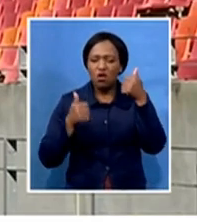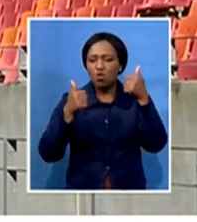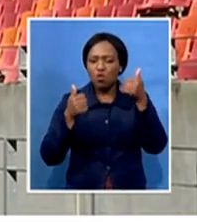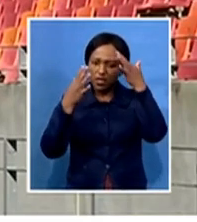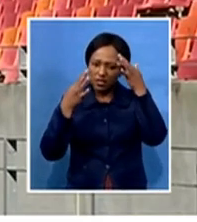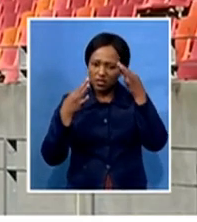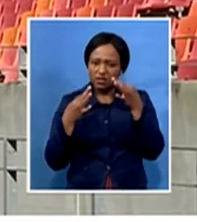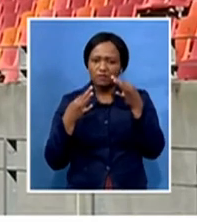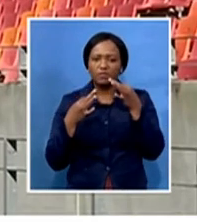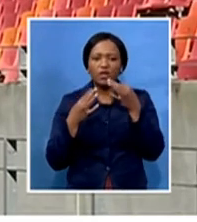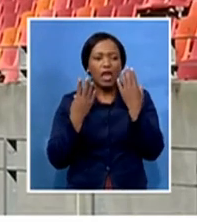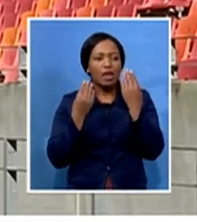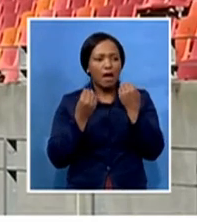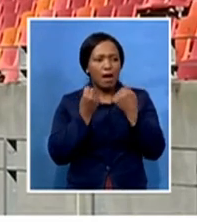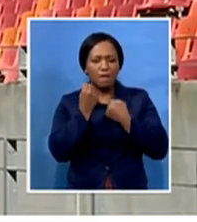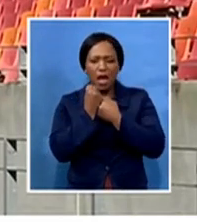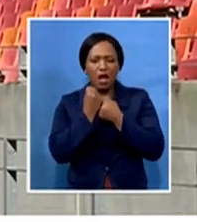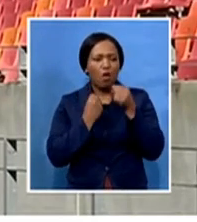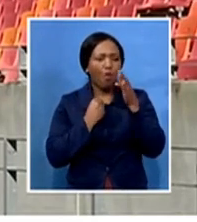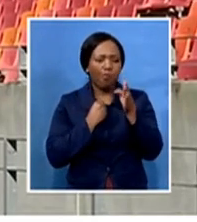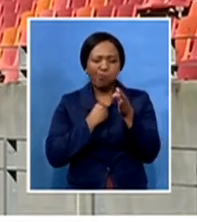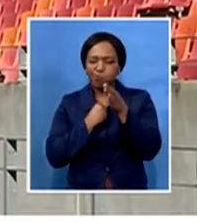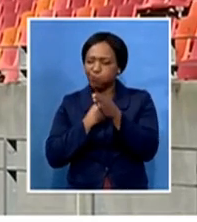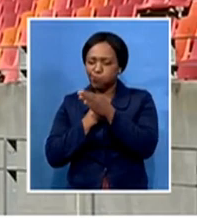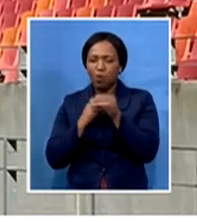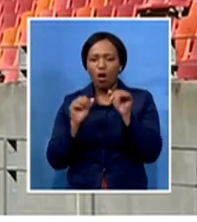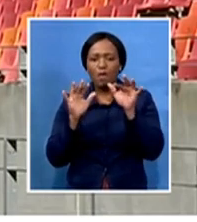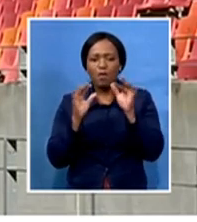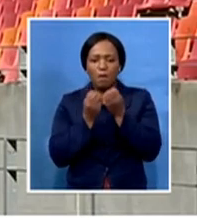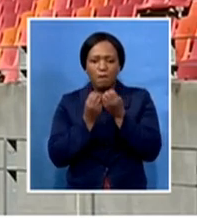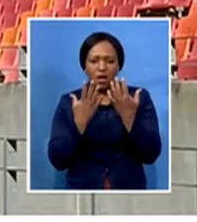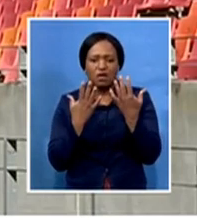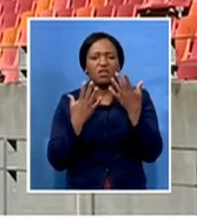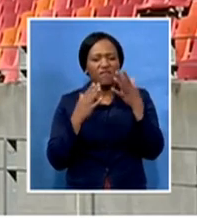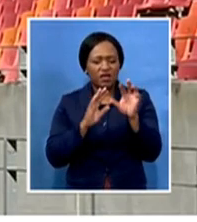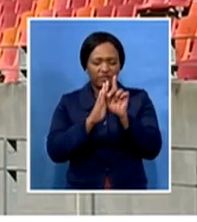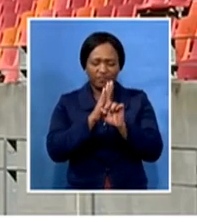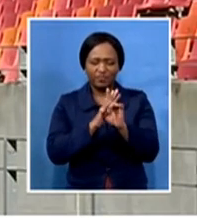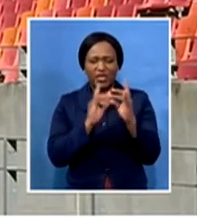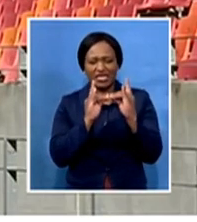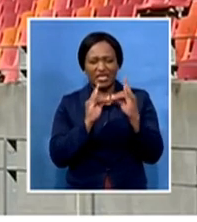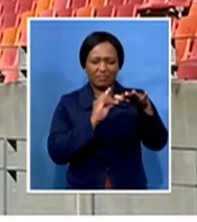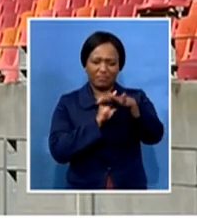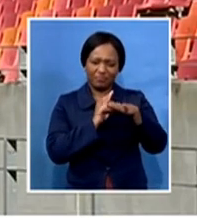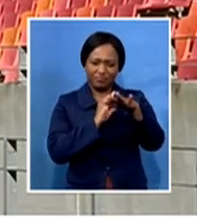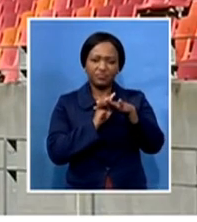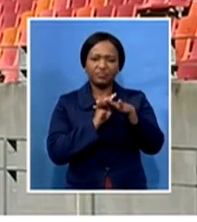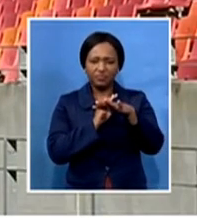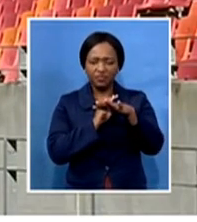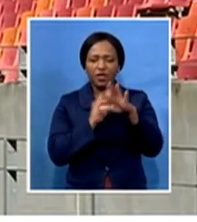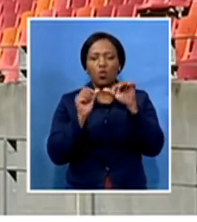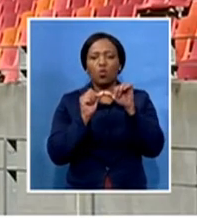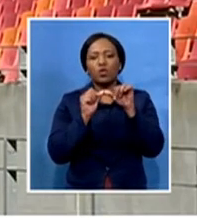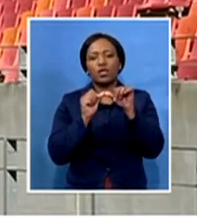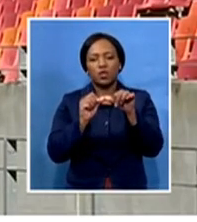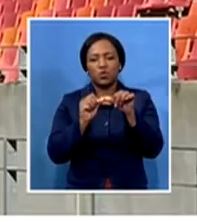also of people who have been to the facility itself, and so we continue until there is a cure for